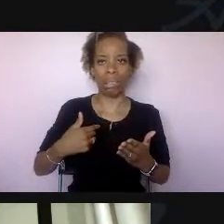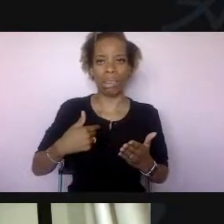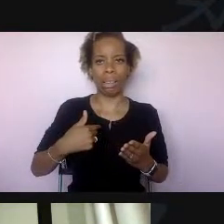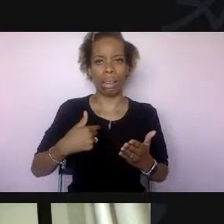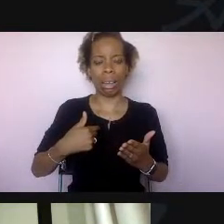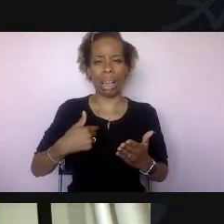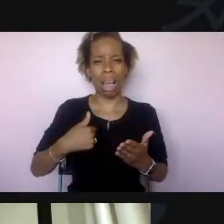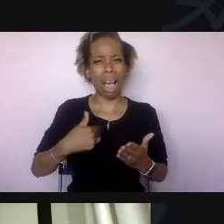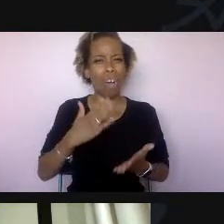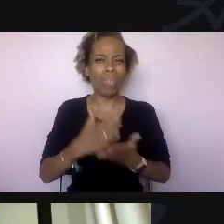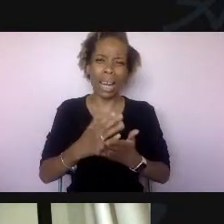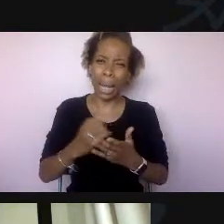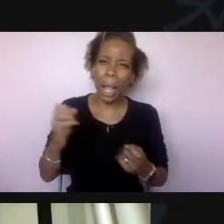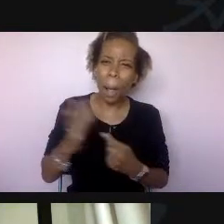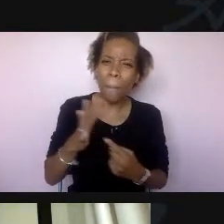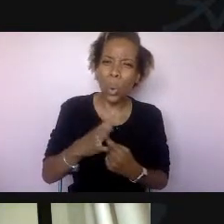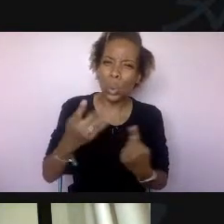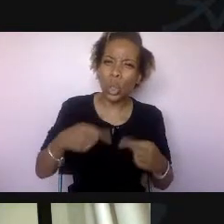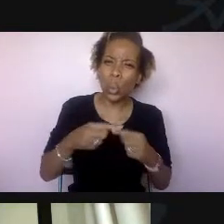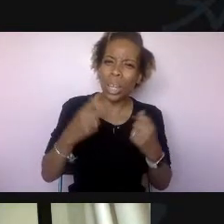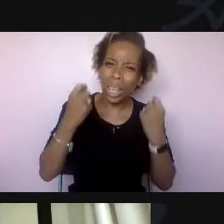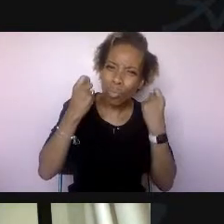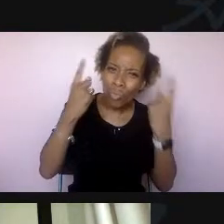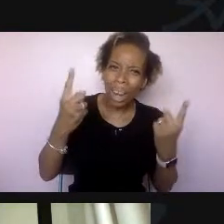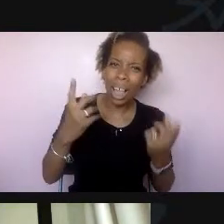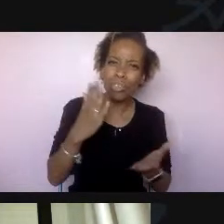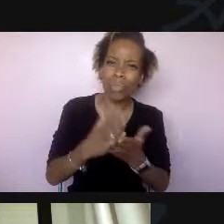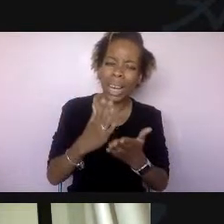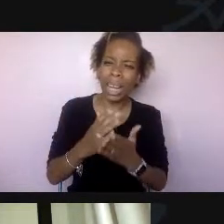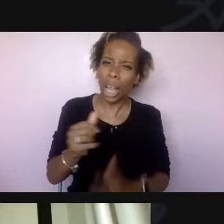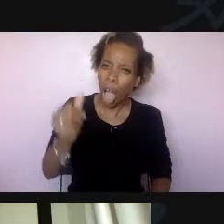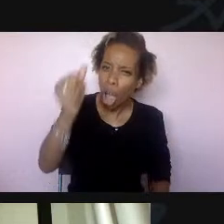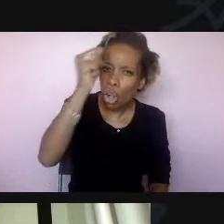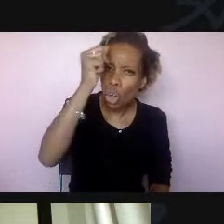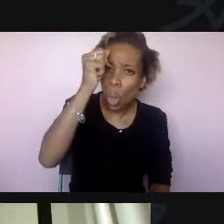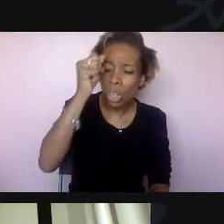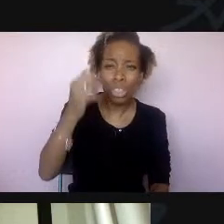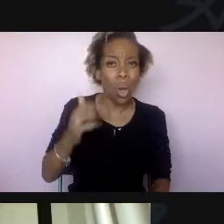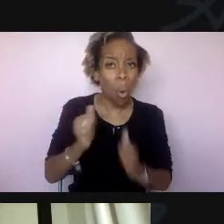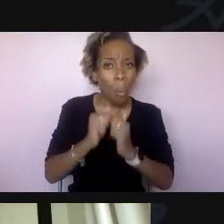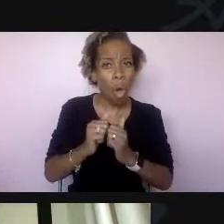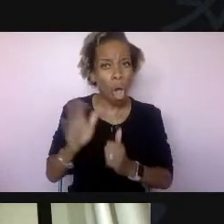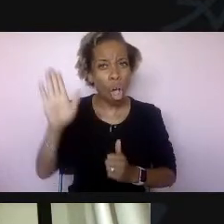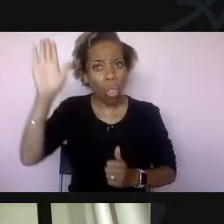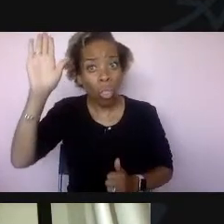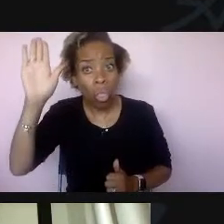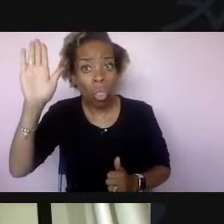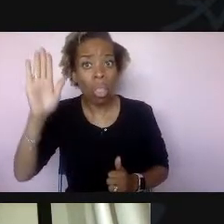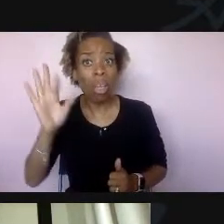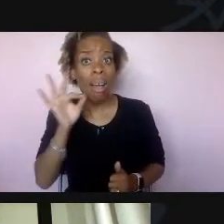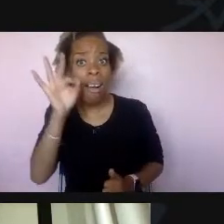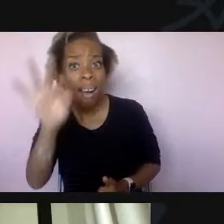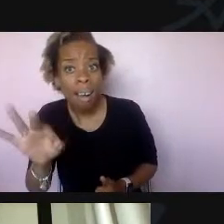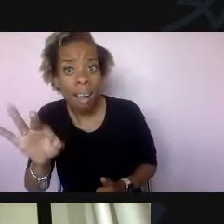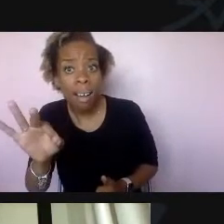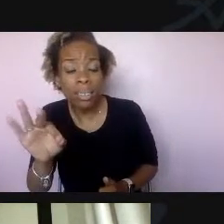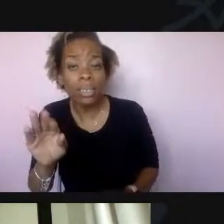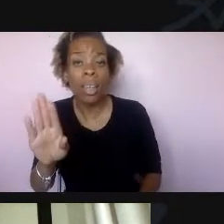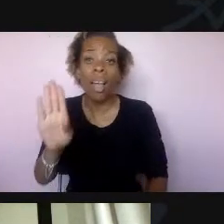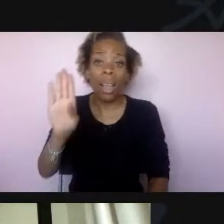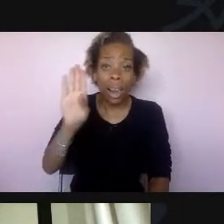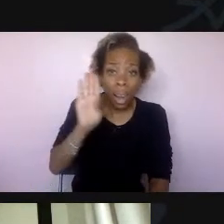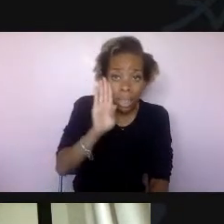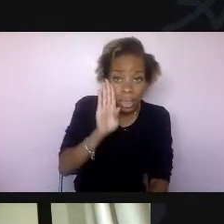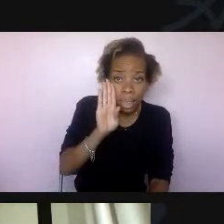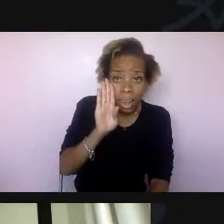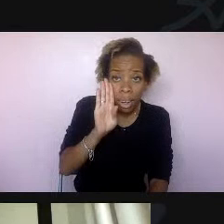I think this is important for us to really acknowledge, speak up, listen. I'd say listen, speak